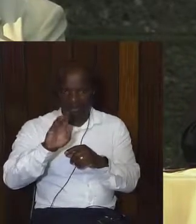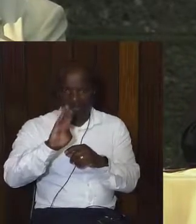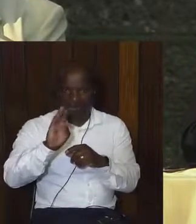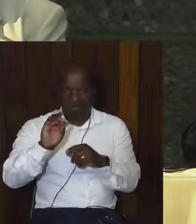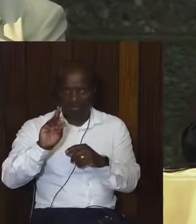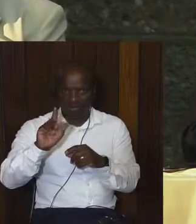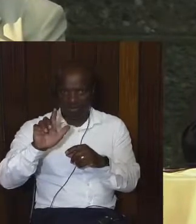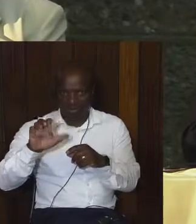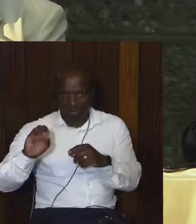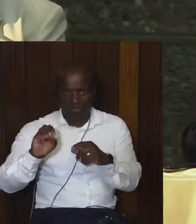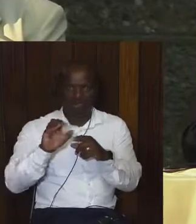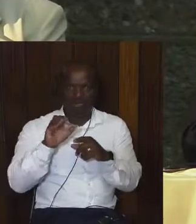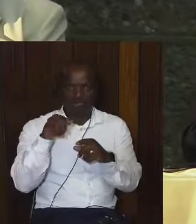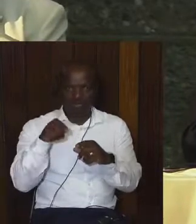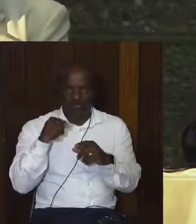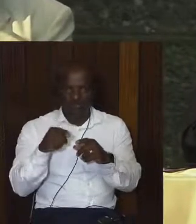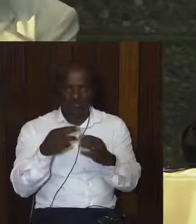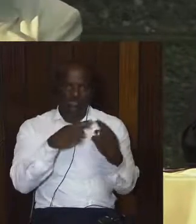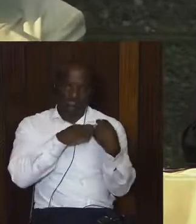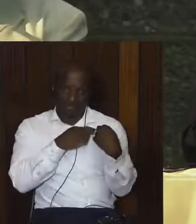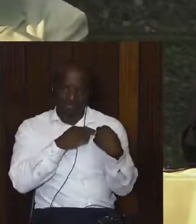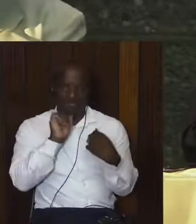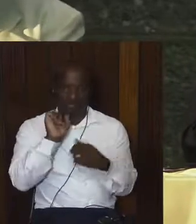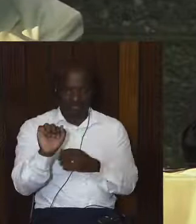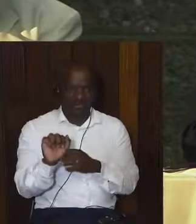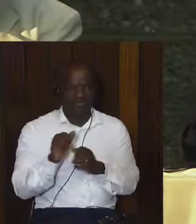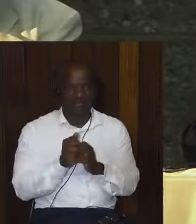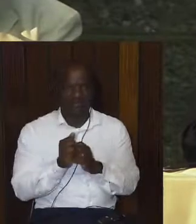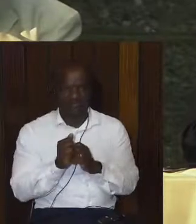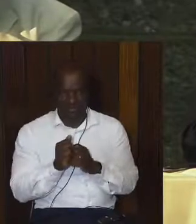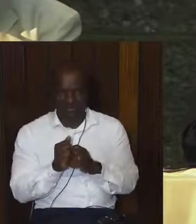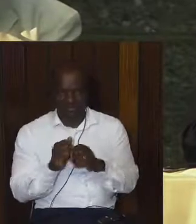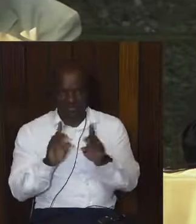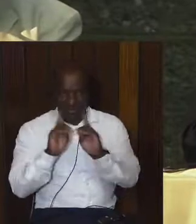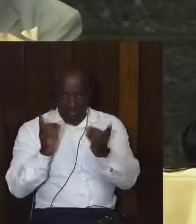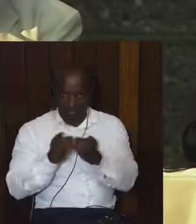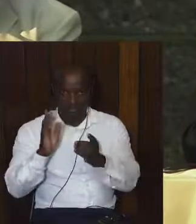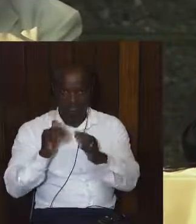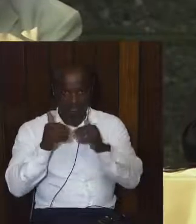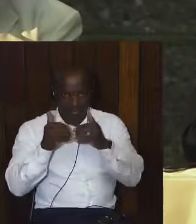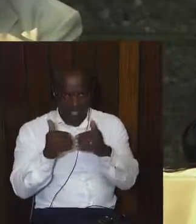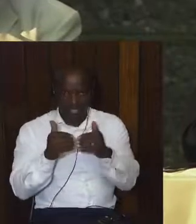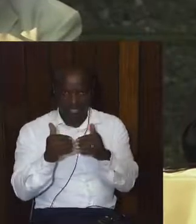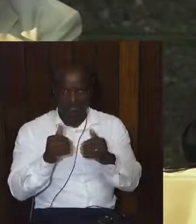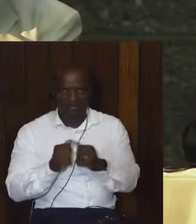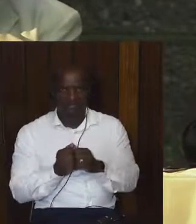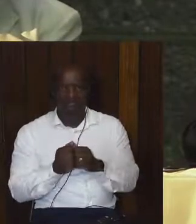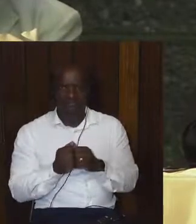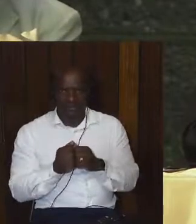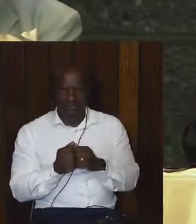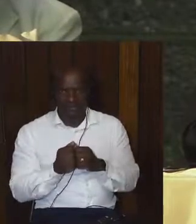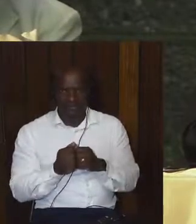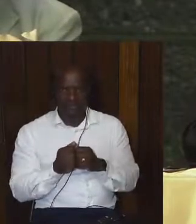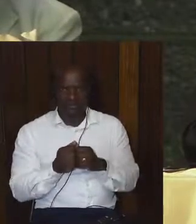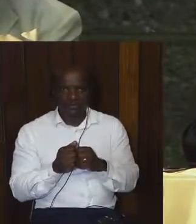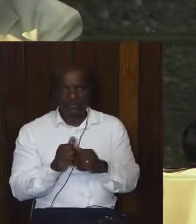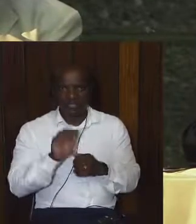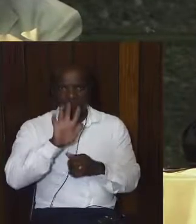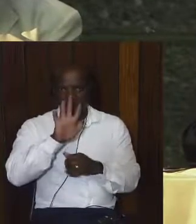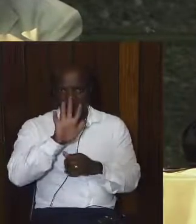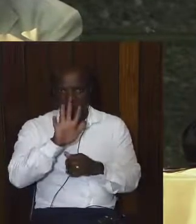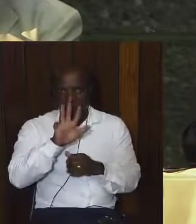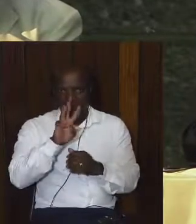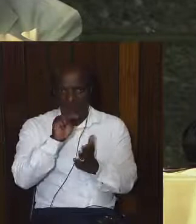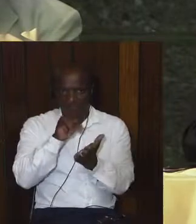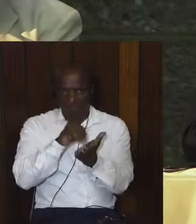automatically it will mean some of those costs will be carried for by the department. And Chair, when it comes to the 5 million, yes,